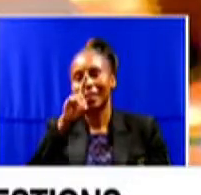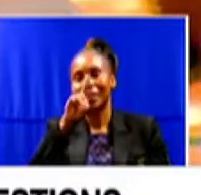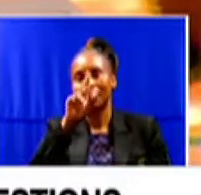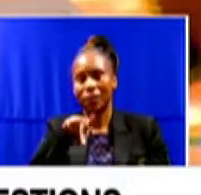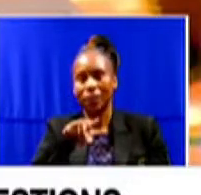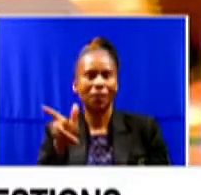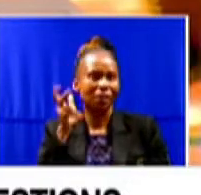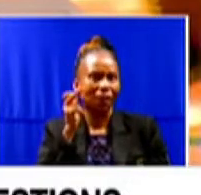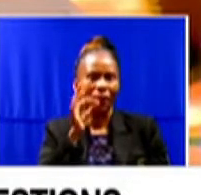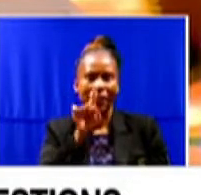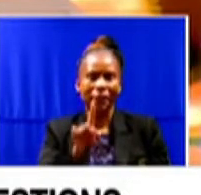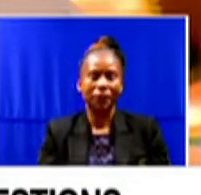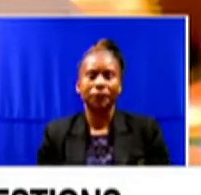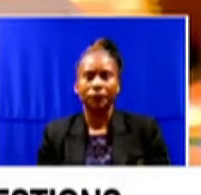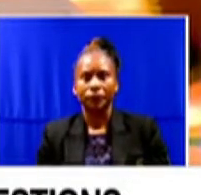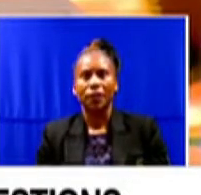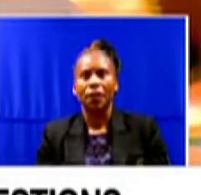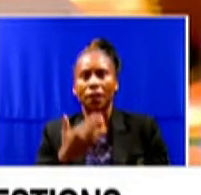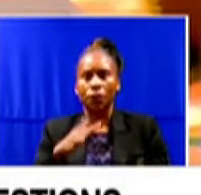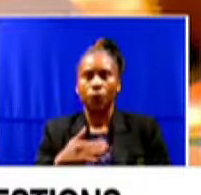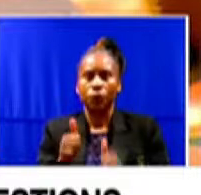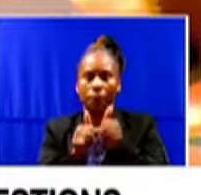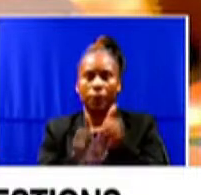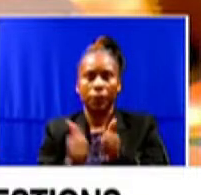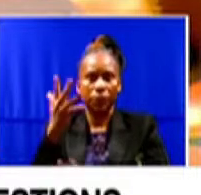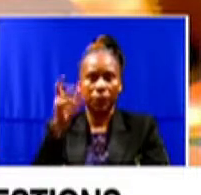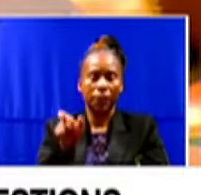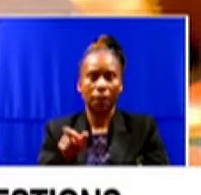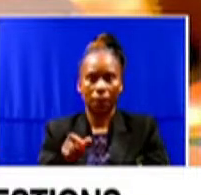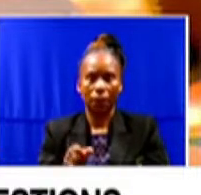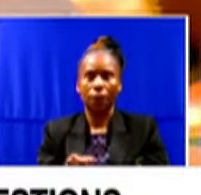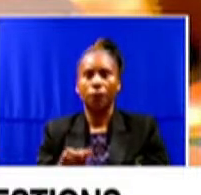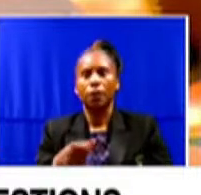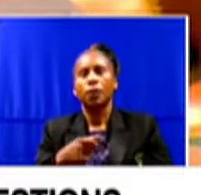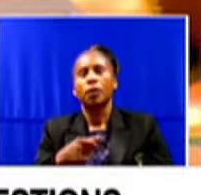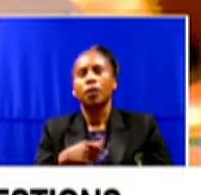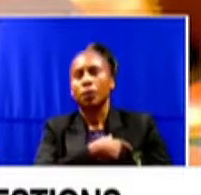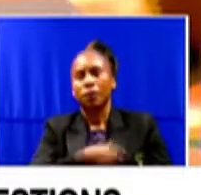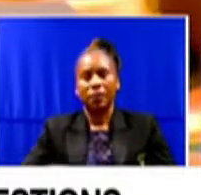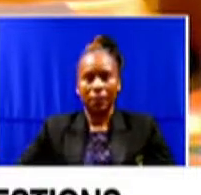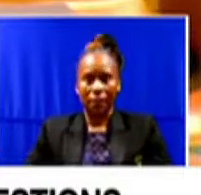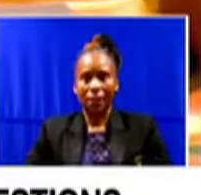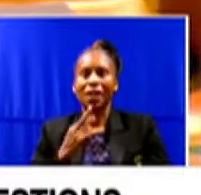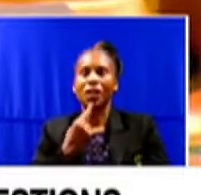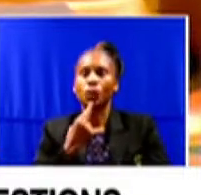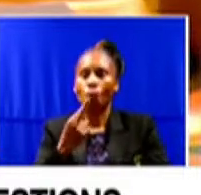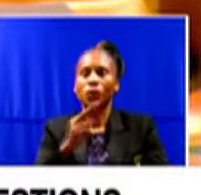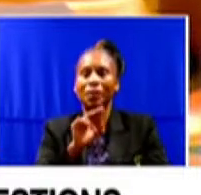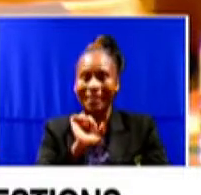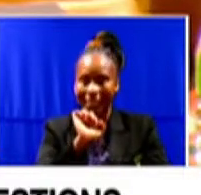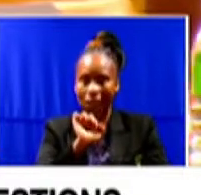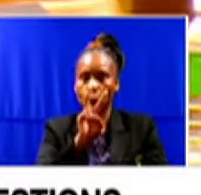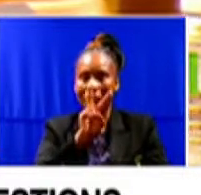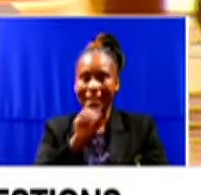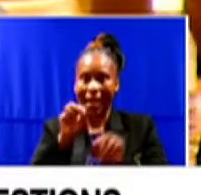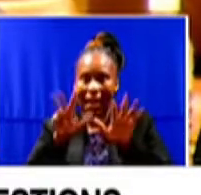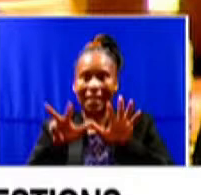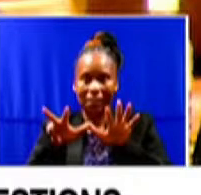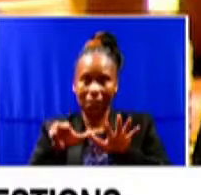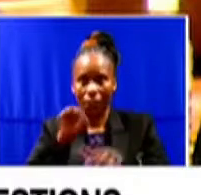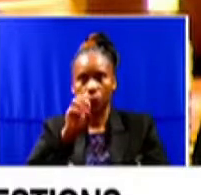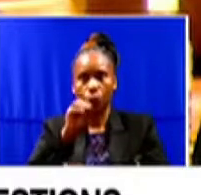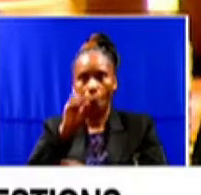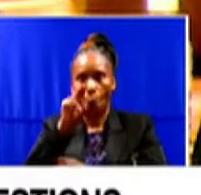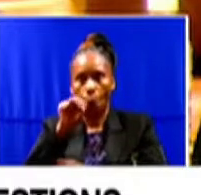Speaker. Mr. President, in my response to your 2018 SONA address, I thank you for